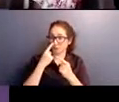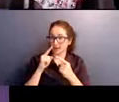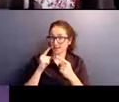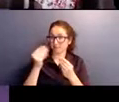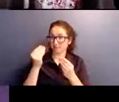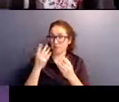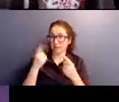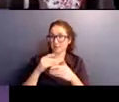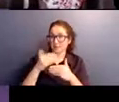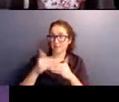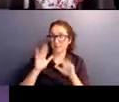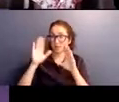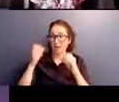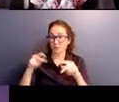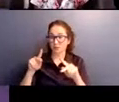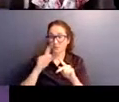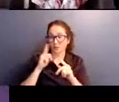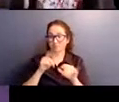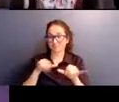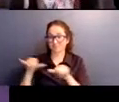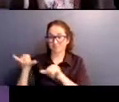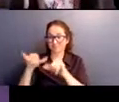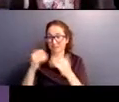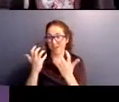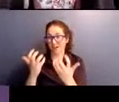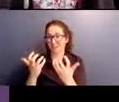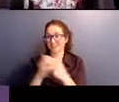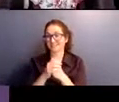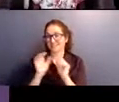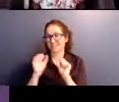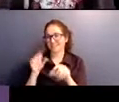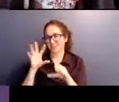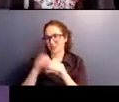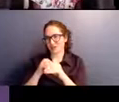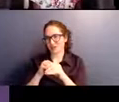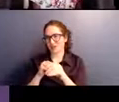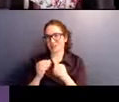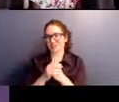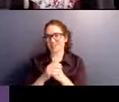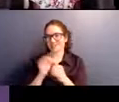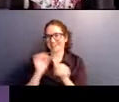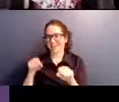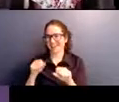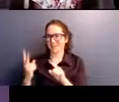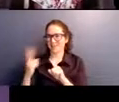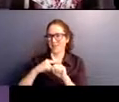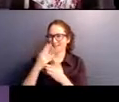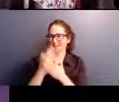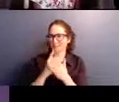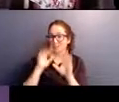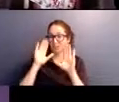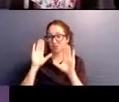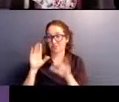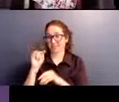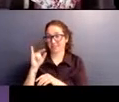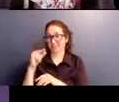be a great opportunity for everyone in the audience tonight to join in and apply some of these great tips that